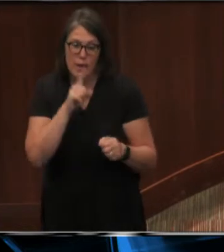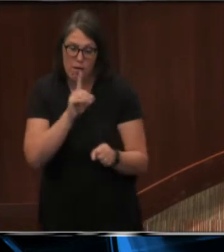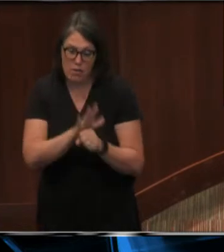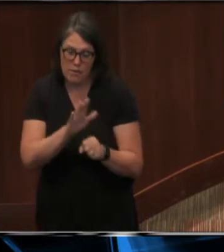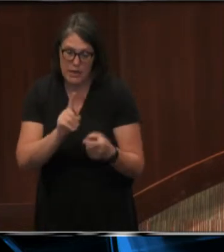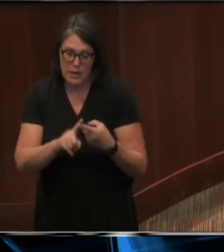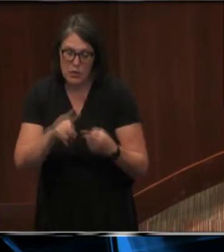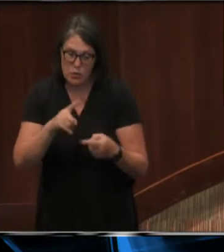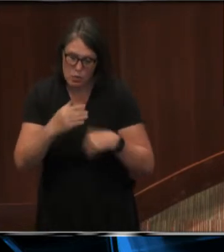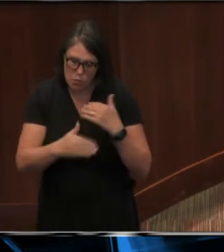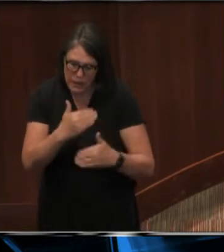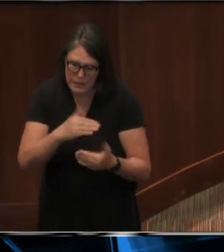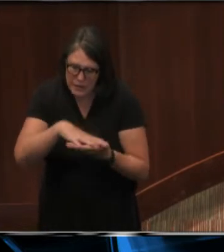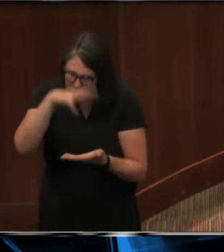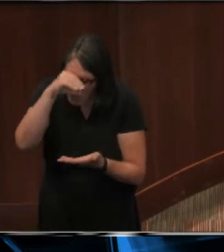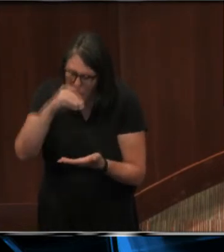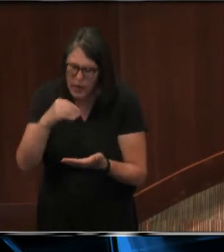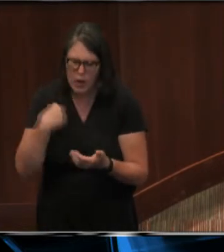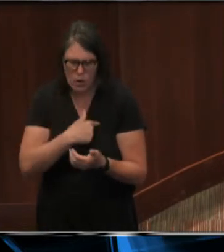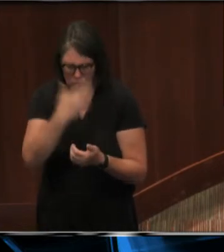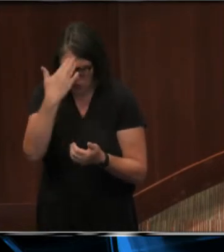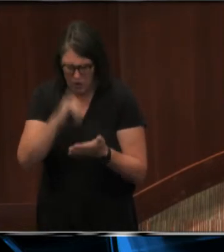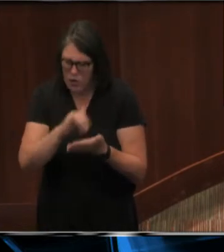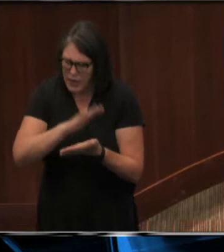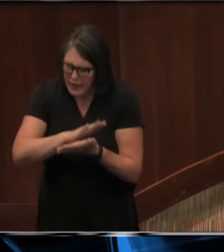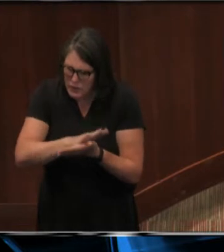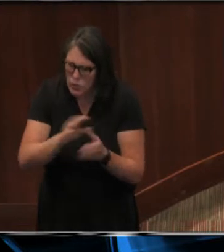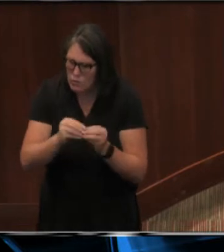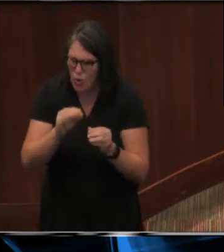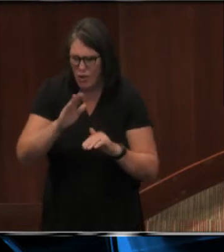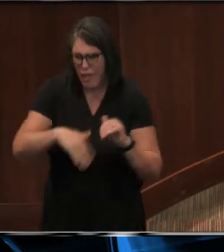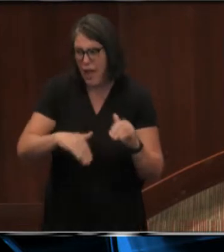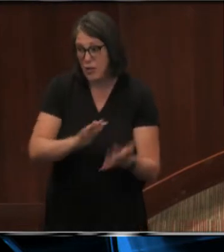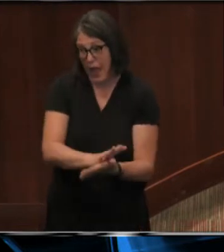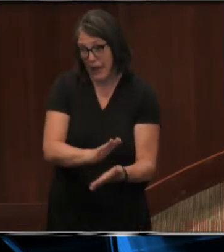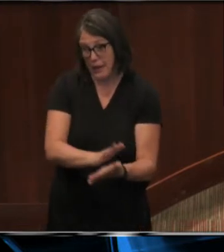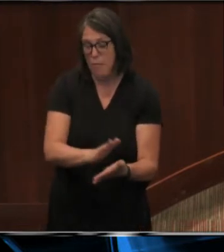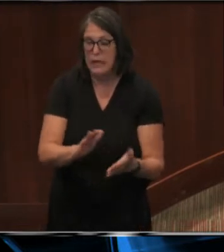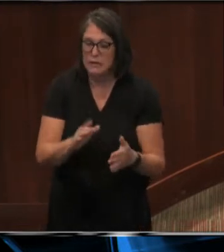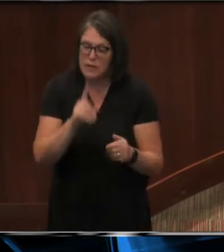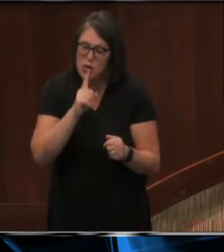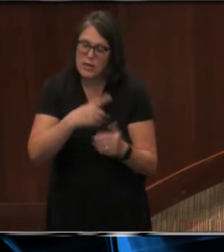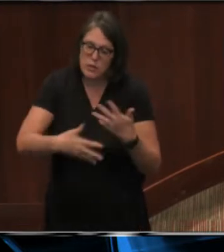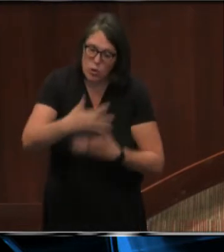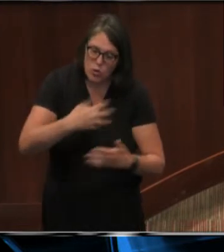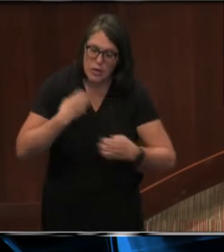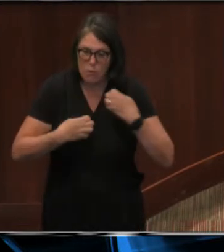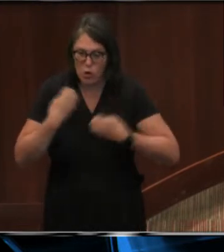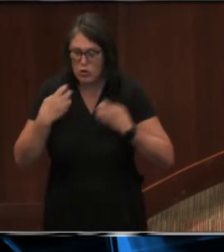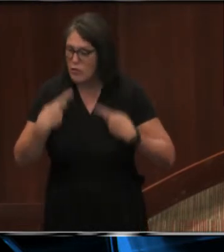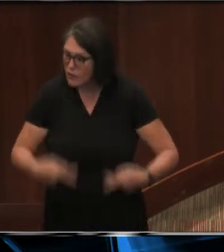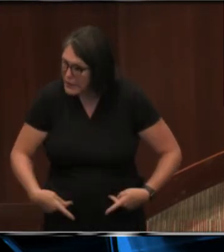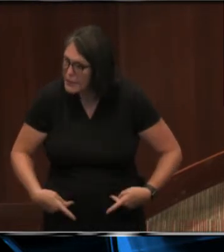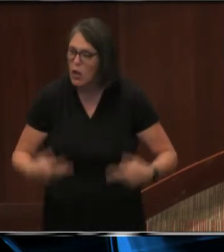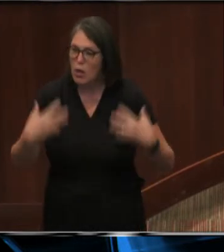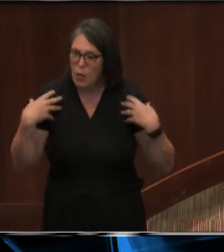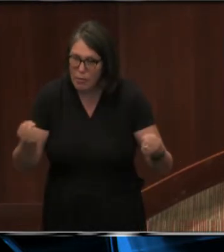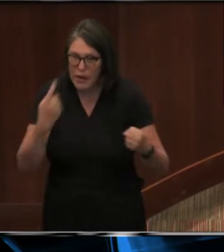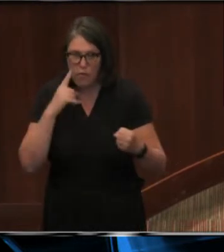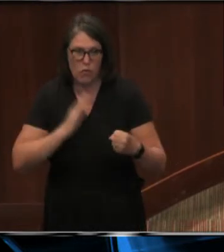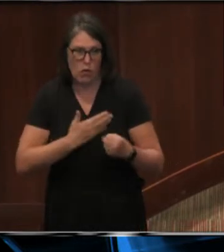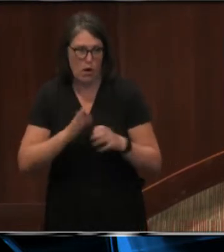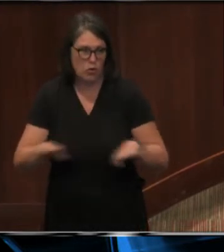process of learning. We understand that schools are more than just the academics. There's the social, emotional, and physical well-being of our